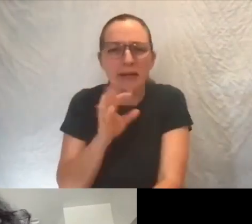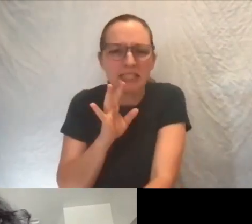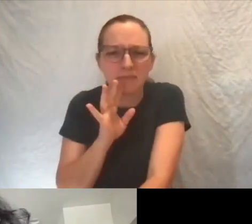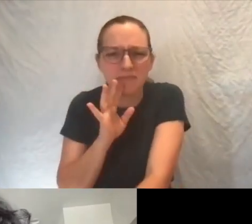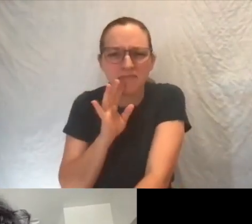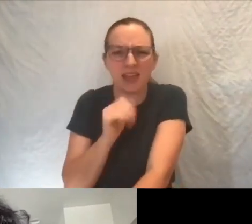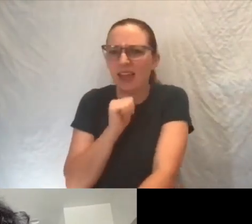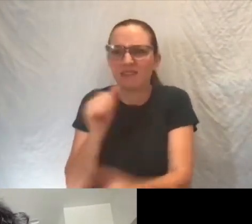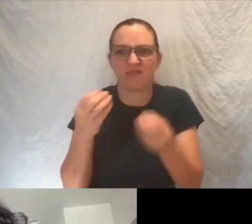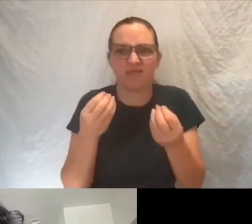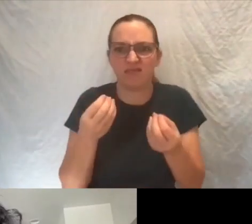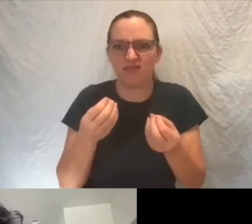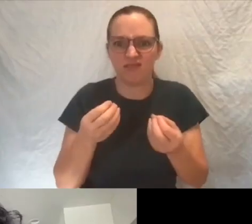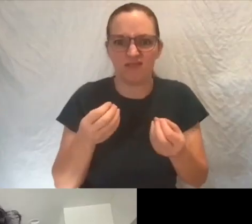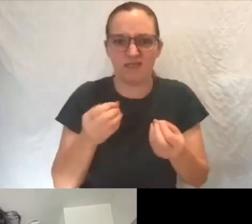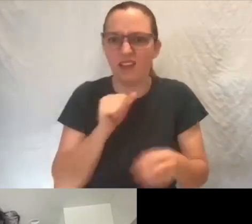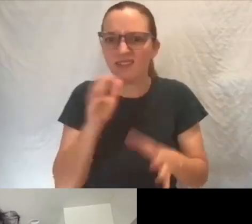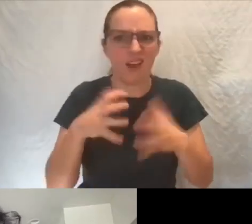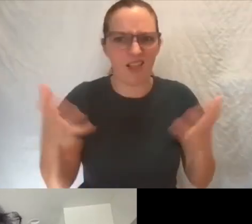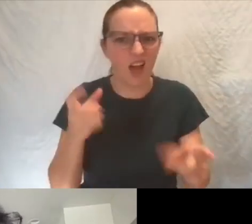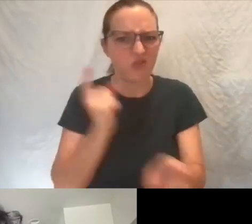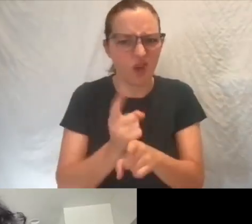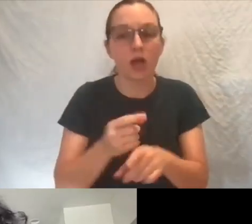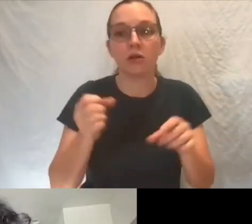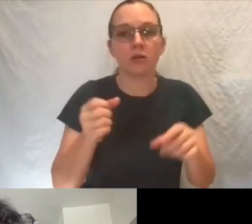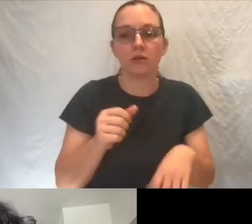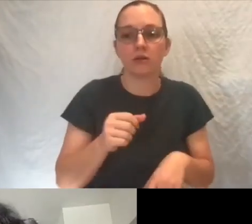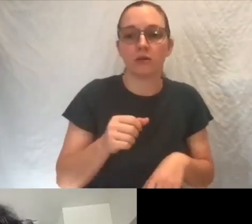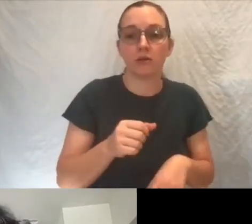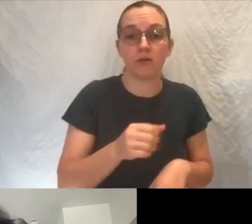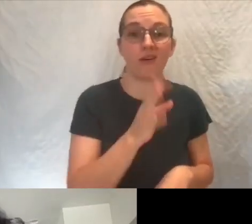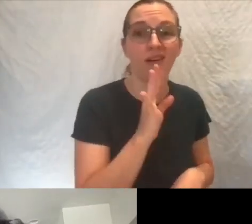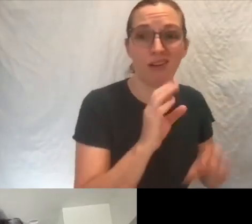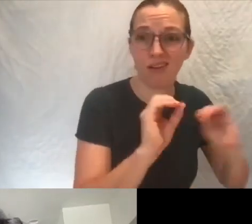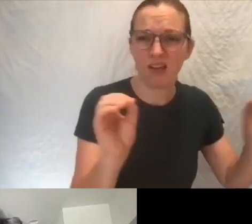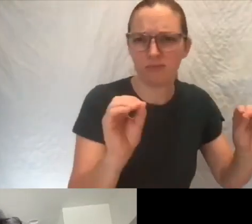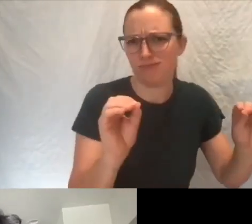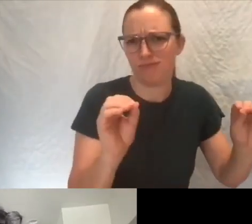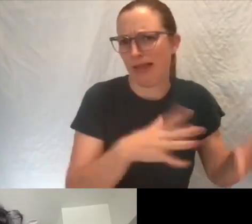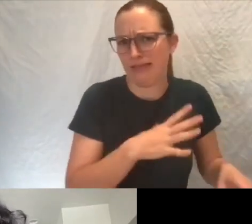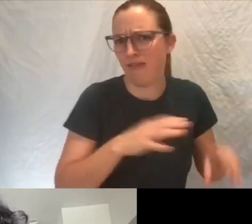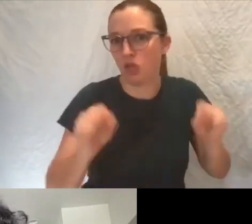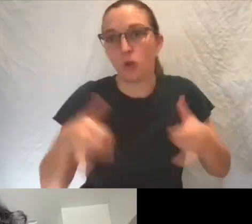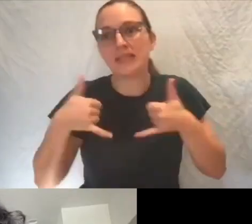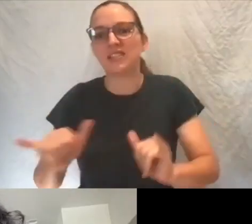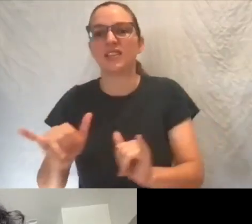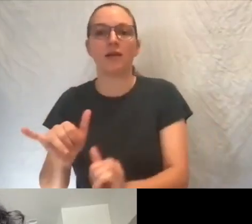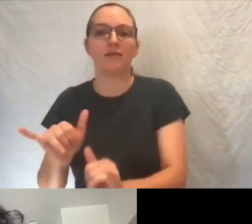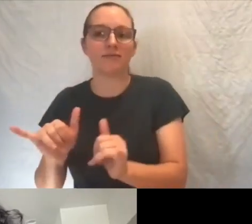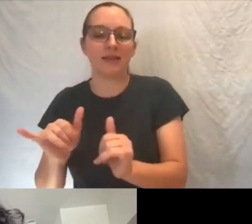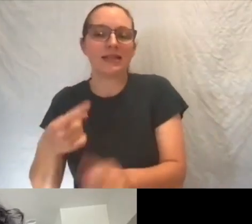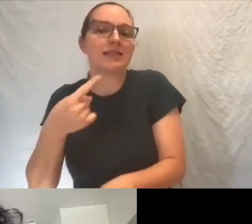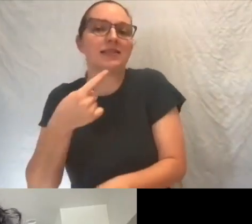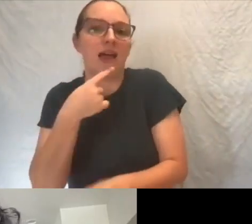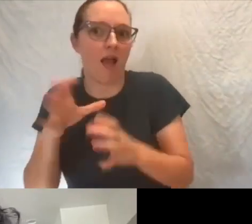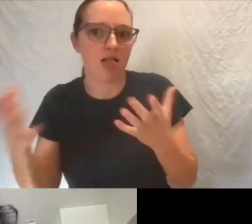have a lot of speaking, and you can say so much without saying anything at all. And that's something I love about acting as well. And